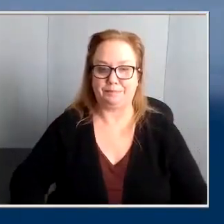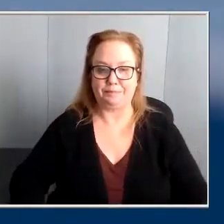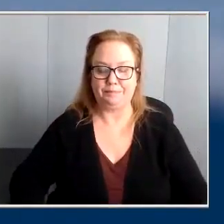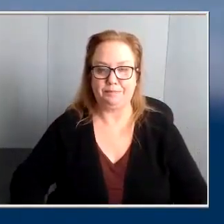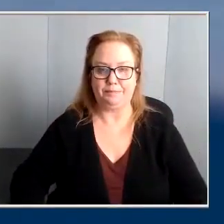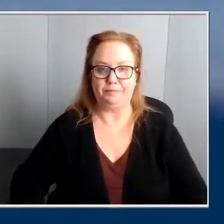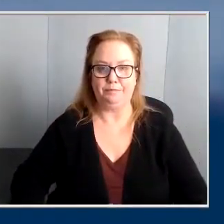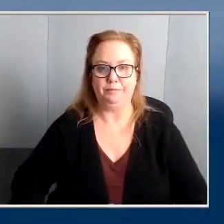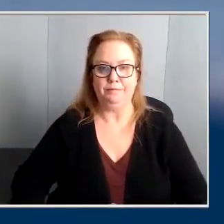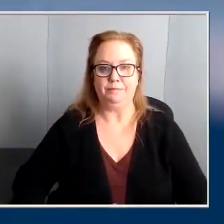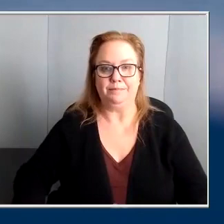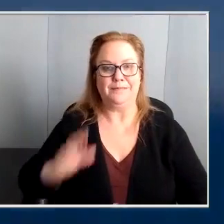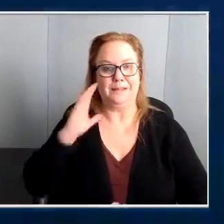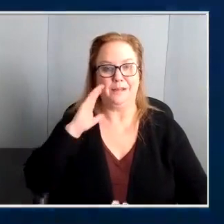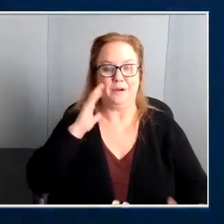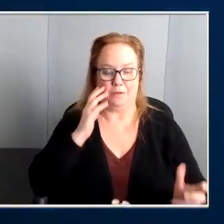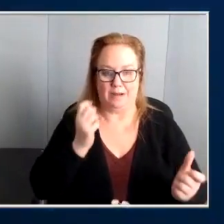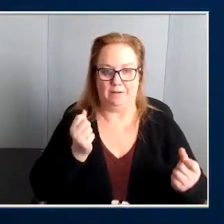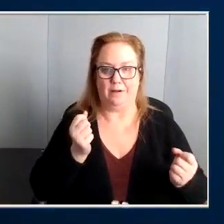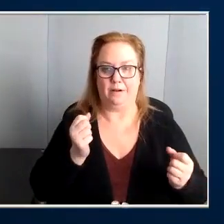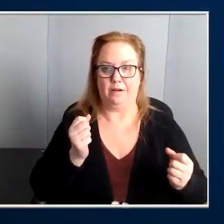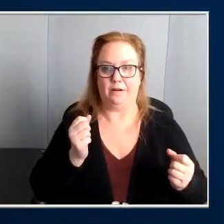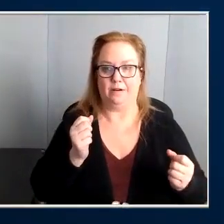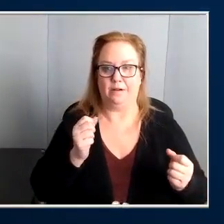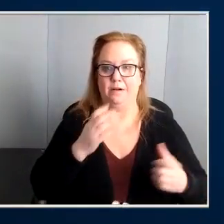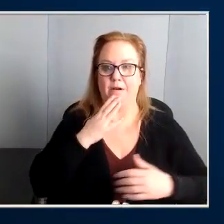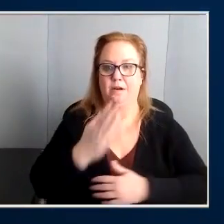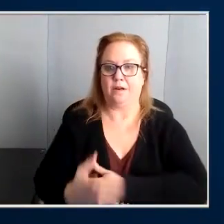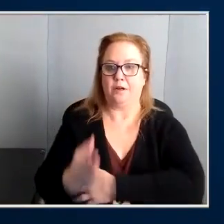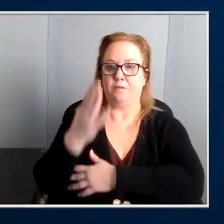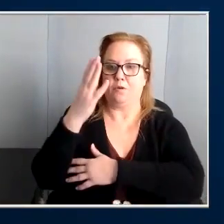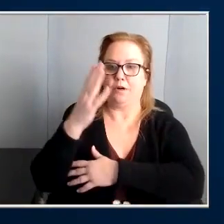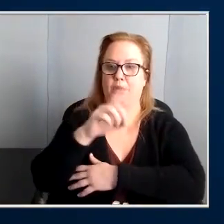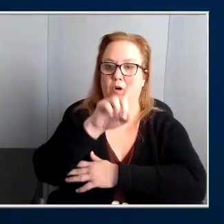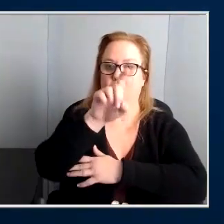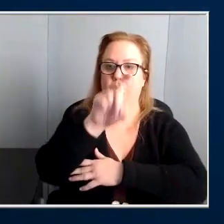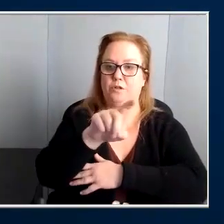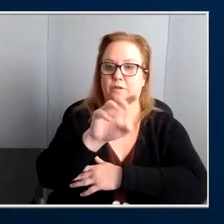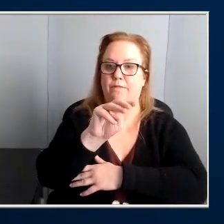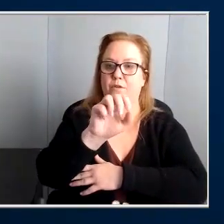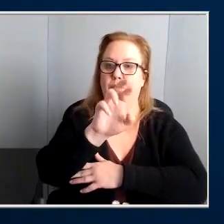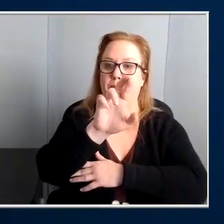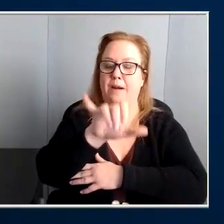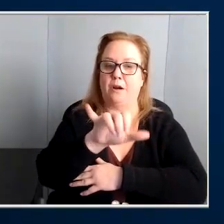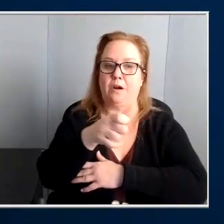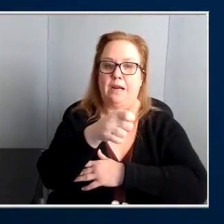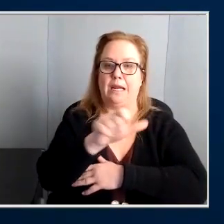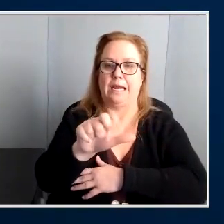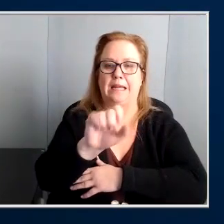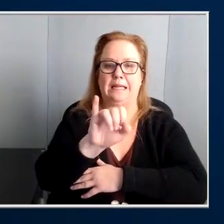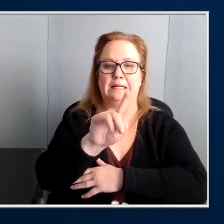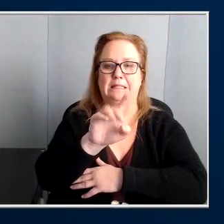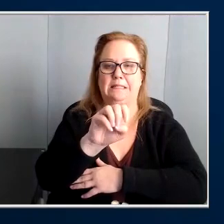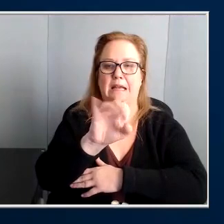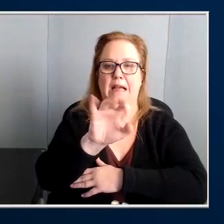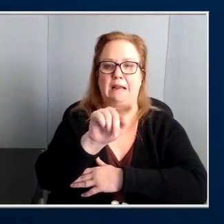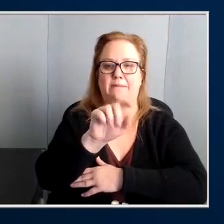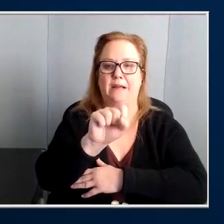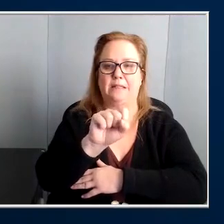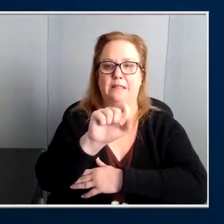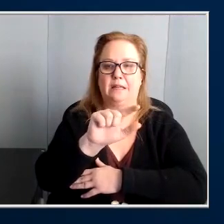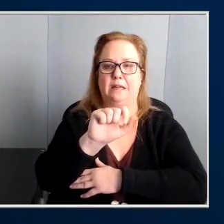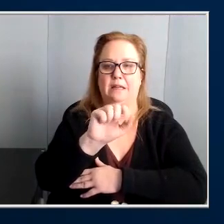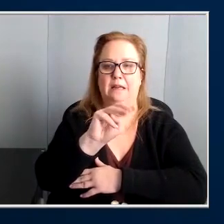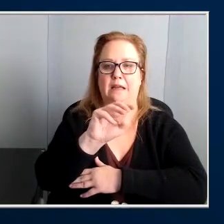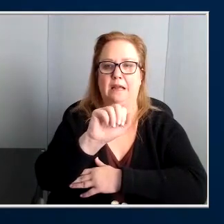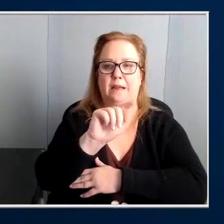Yes, you know we have them. Good morning to you. Question from Mary. Are there any side effects from having GammaTiles